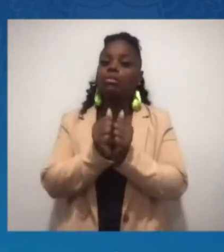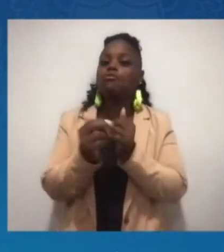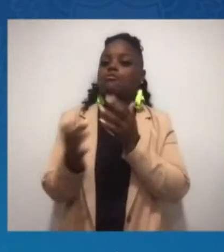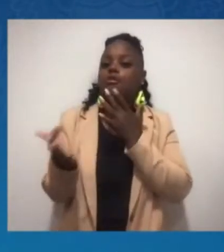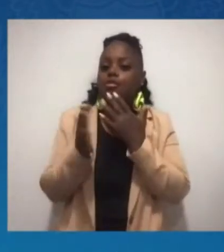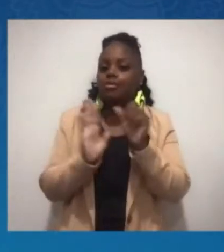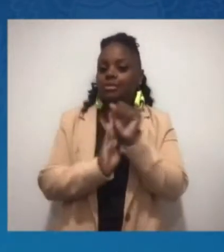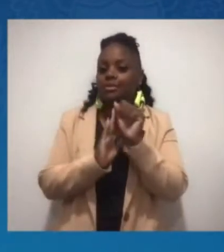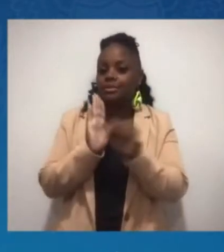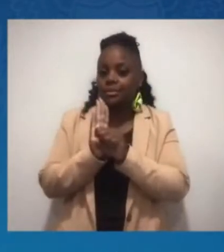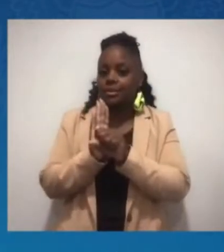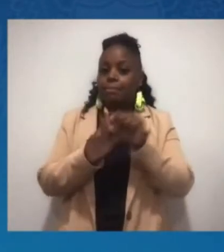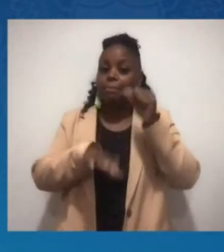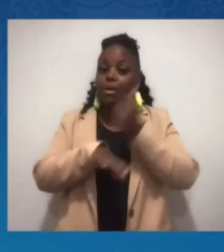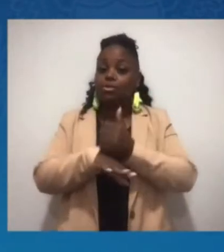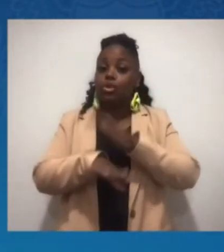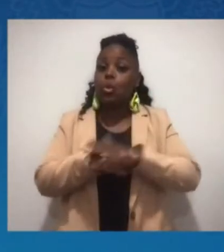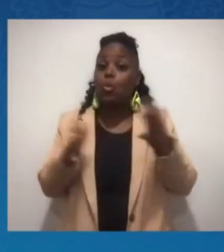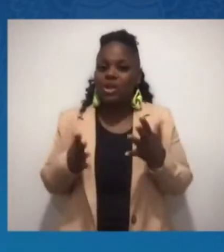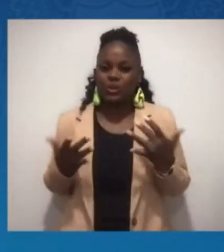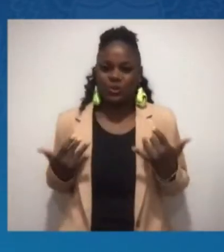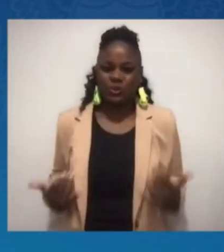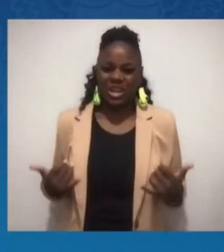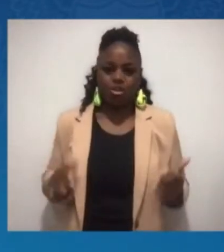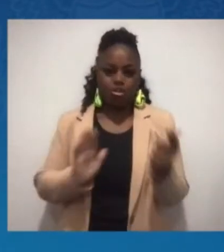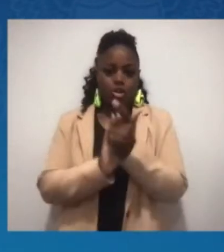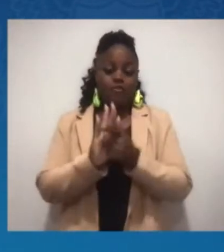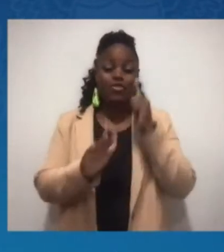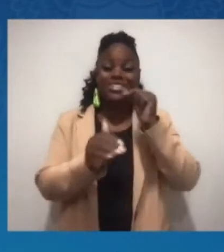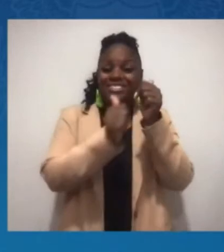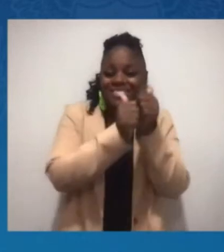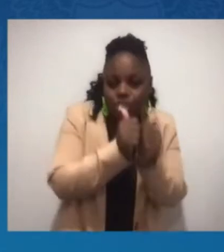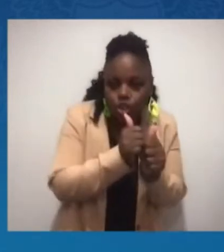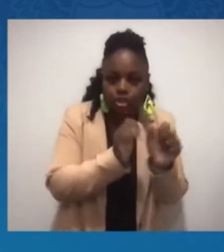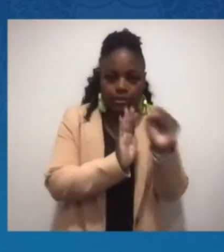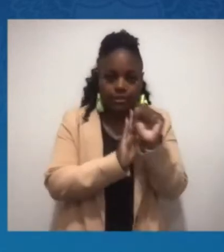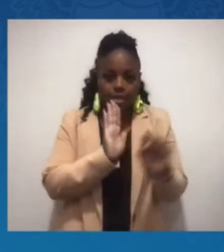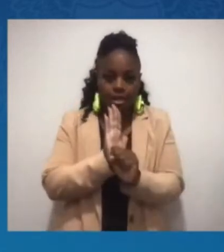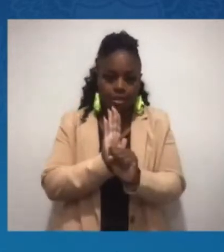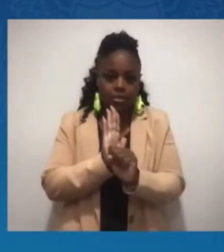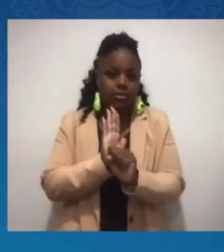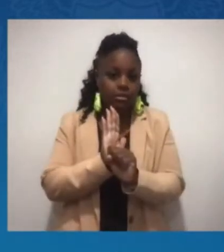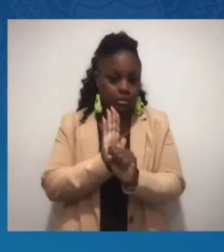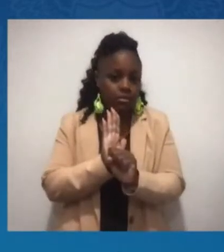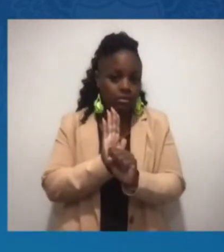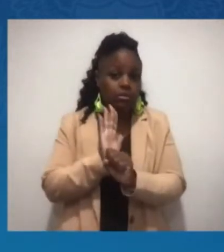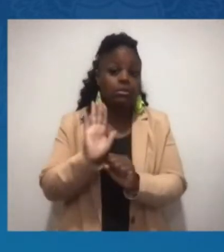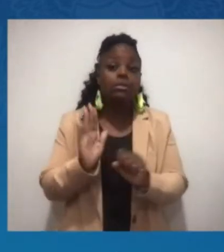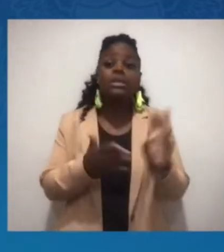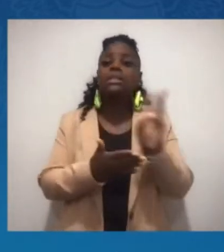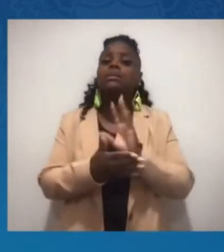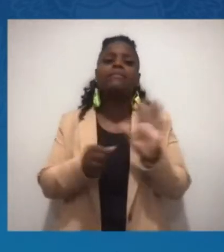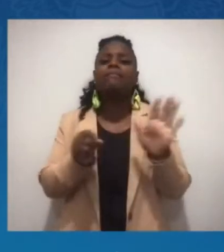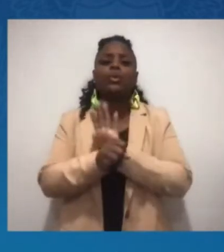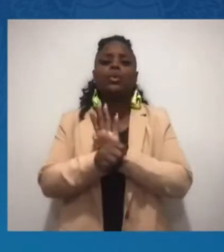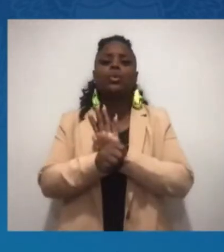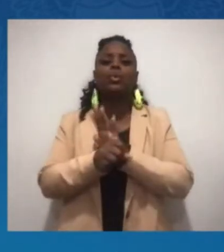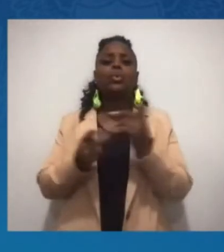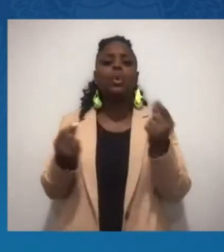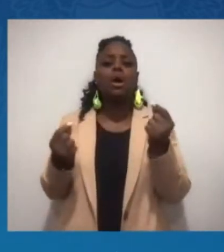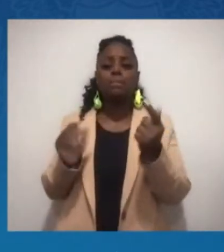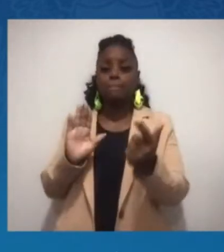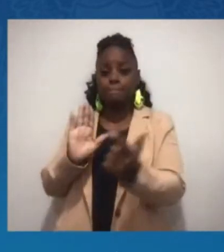law in those states. Complete abortion ban, 6-week, 12-week, 22, right? With